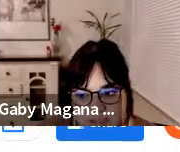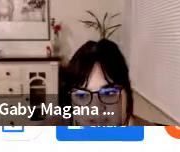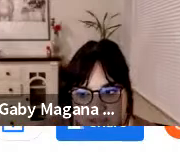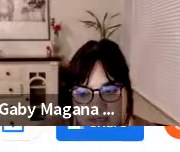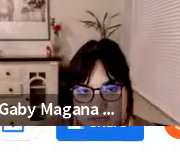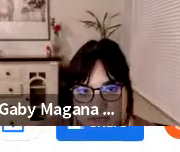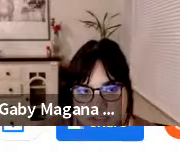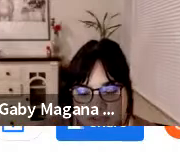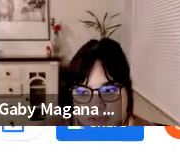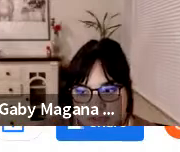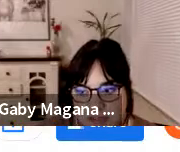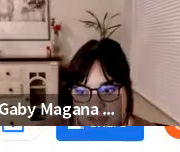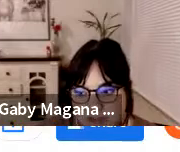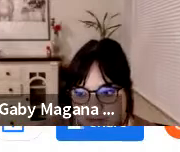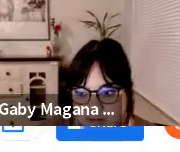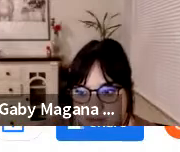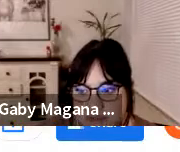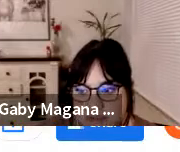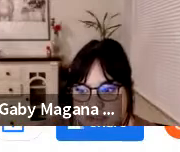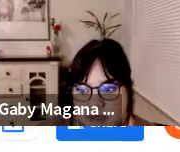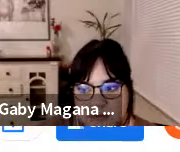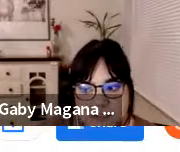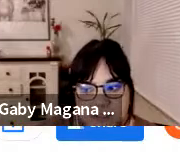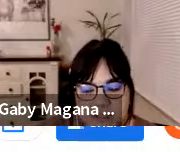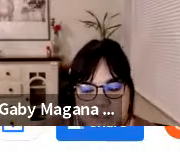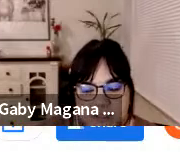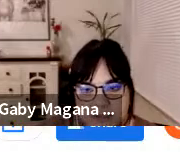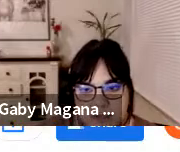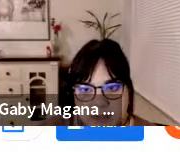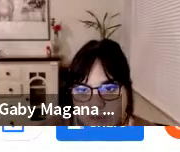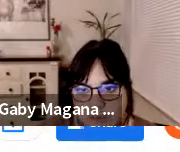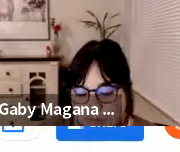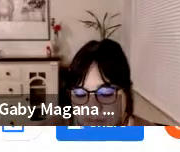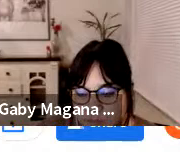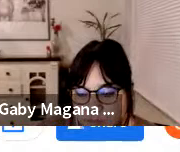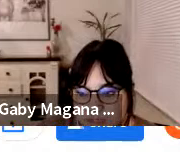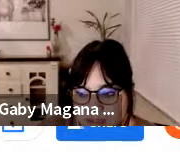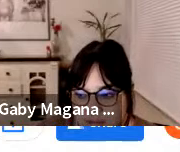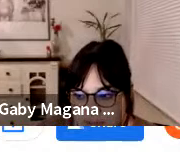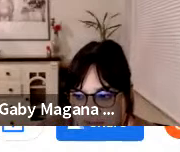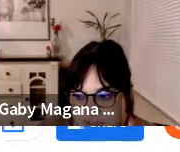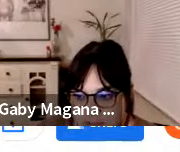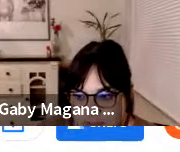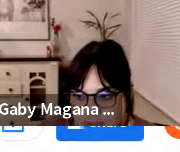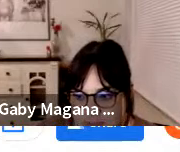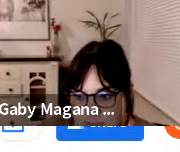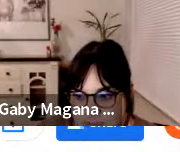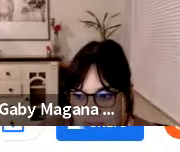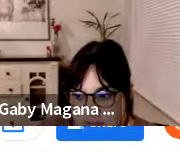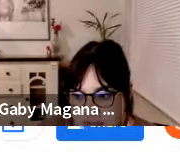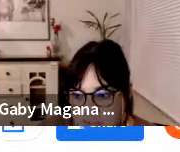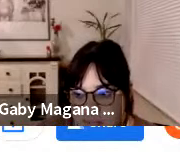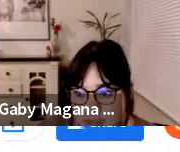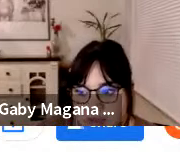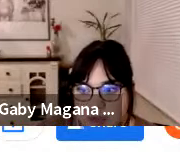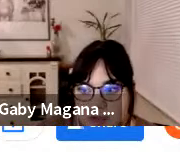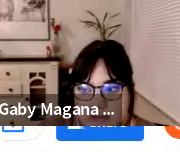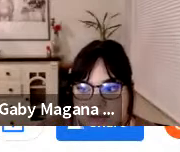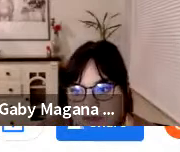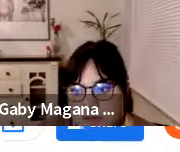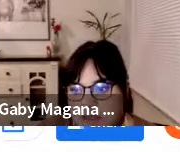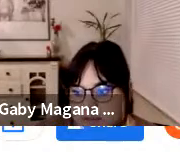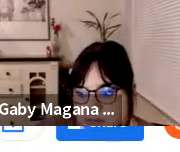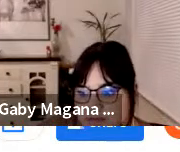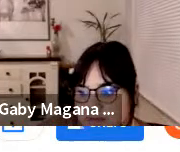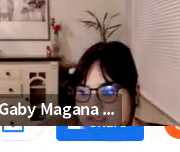action items can send updates via email to the AIR district so that we can announce them at these meetings.